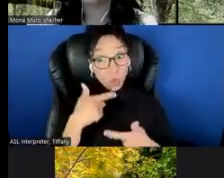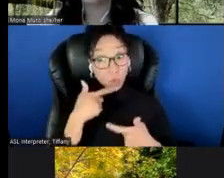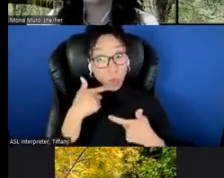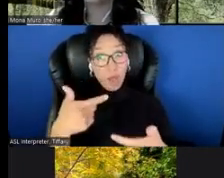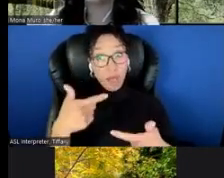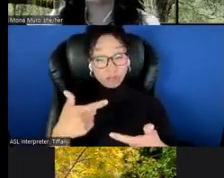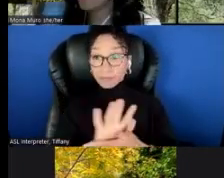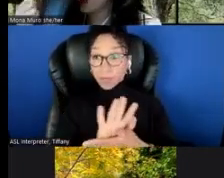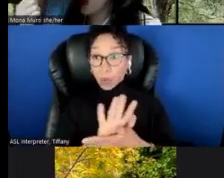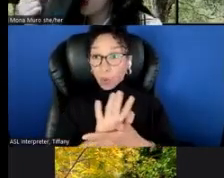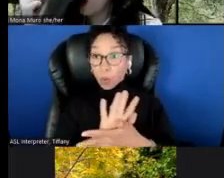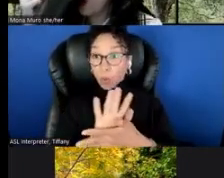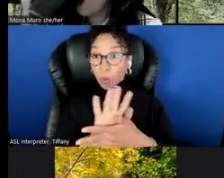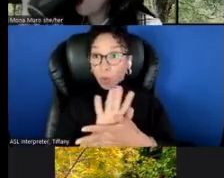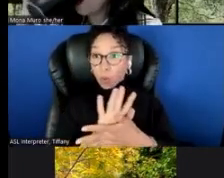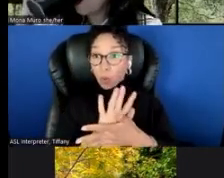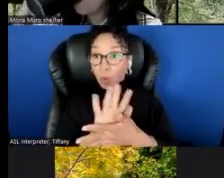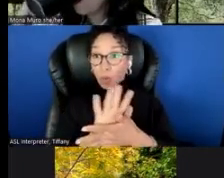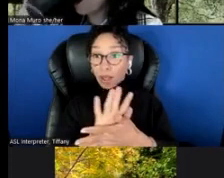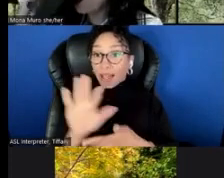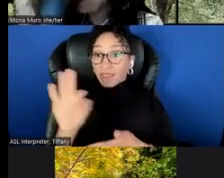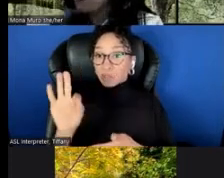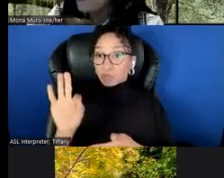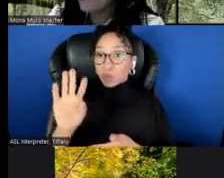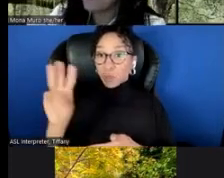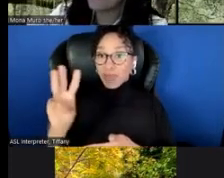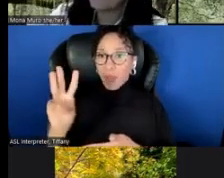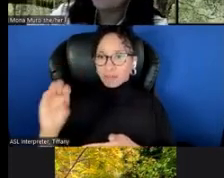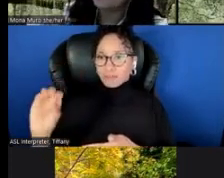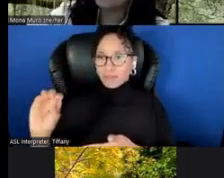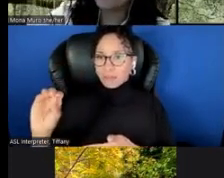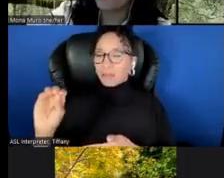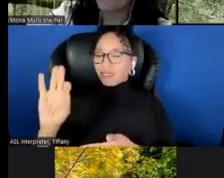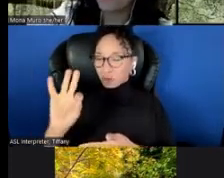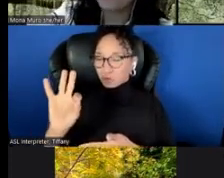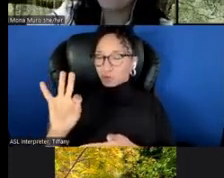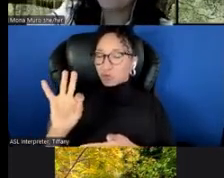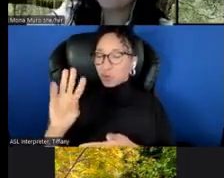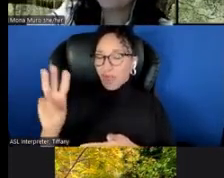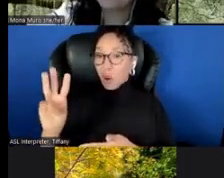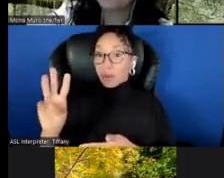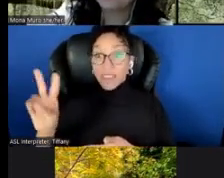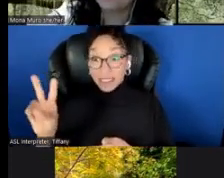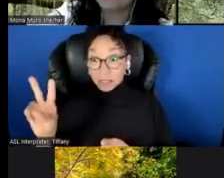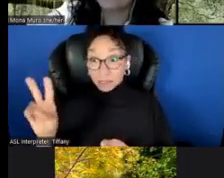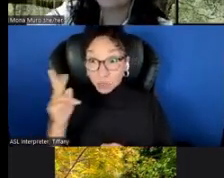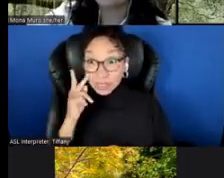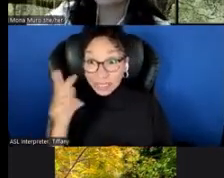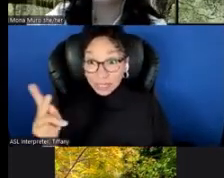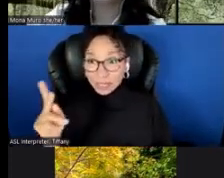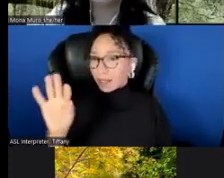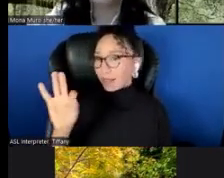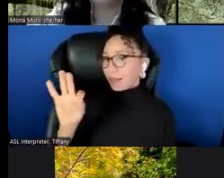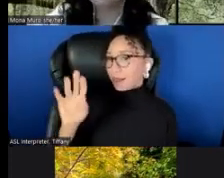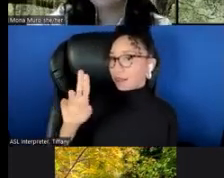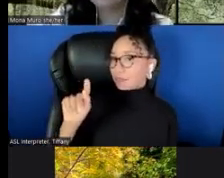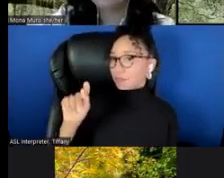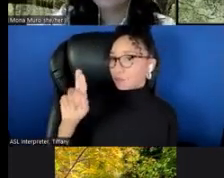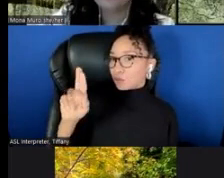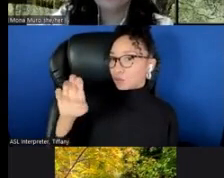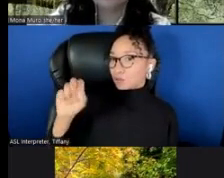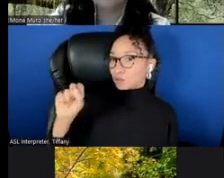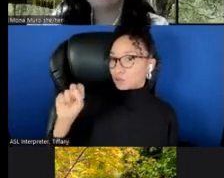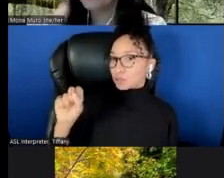videos from Futures Without Violence? I think we put a link in the registration. If you didn't, there's no problem, but I just wanted to get a sense.